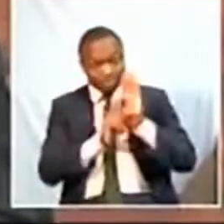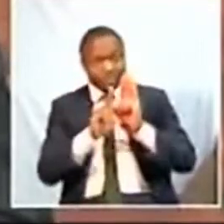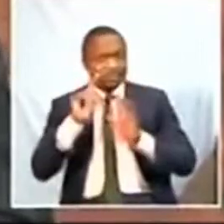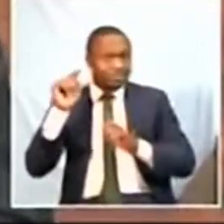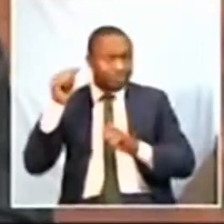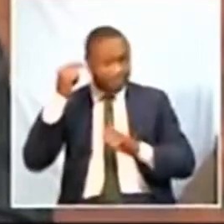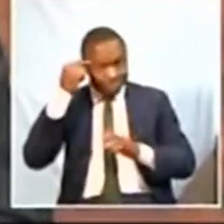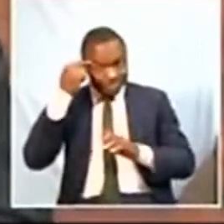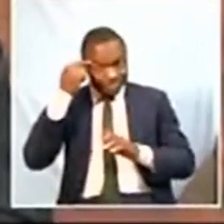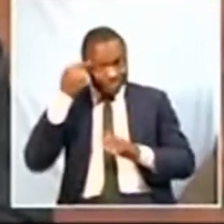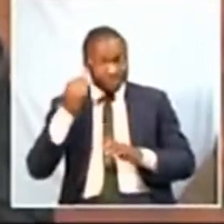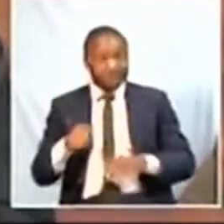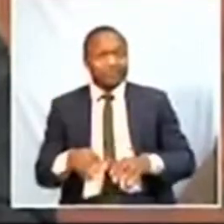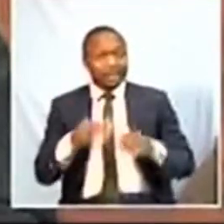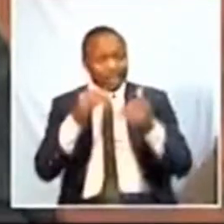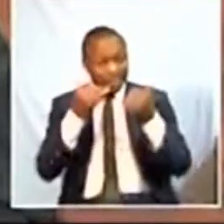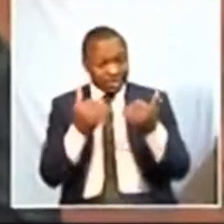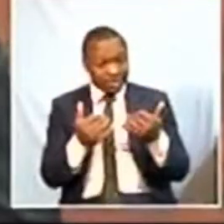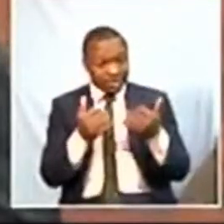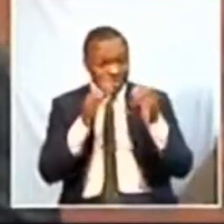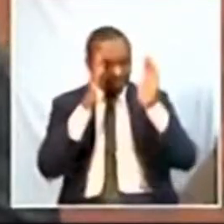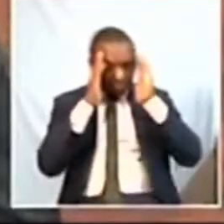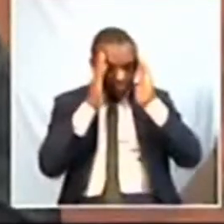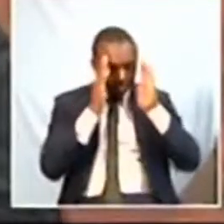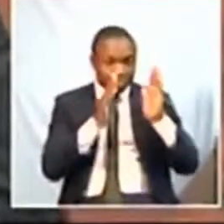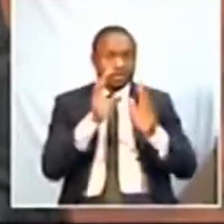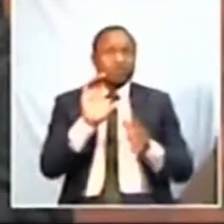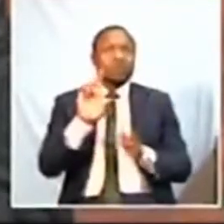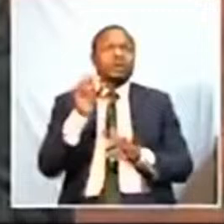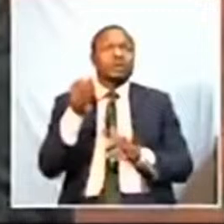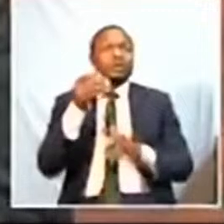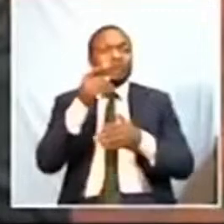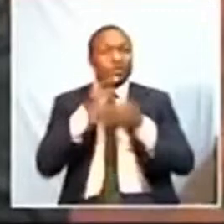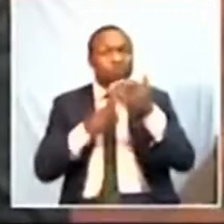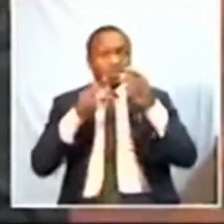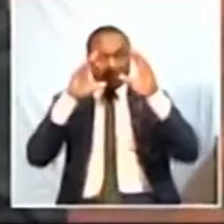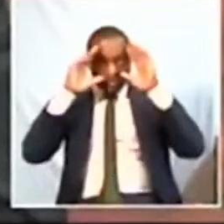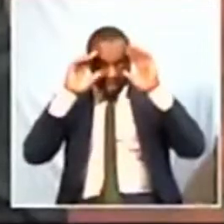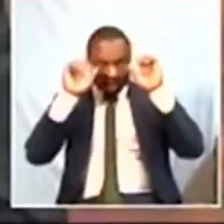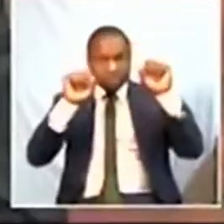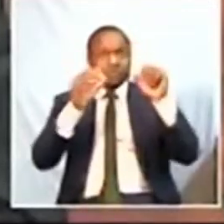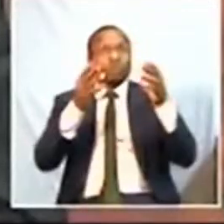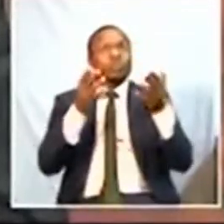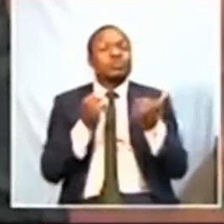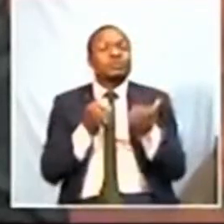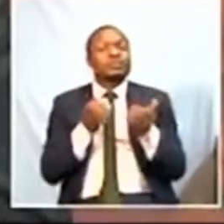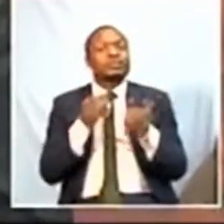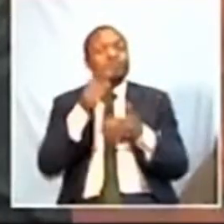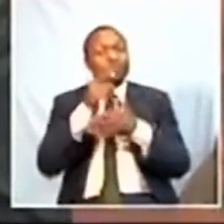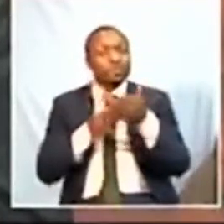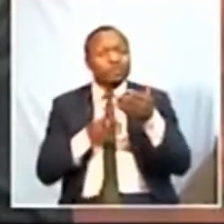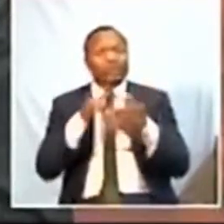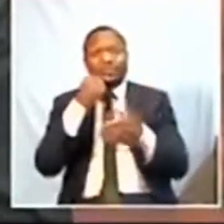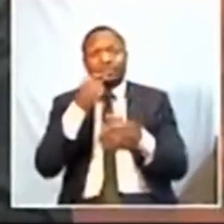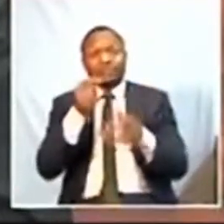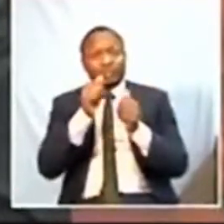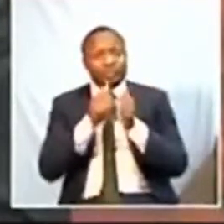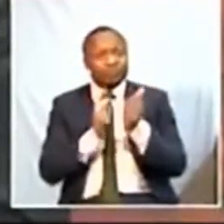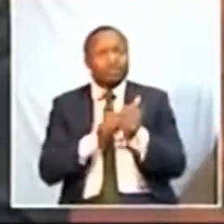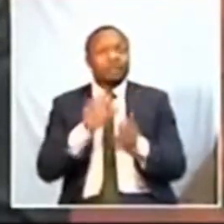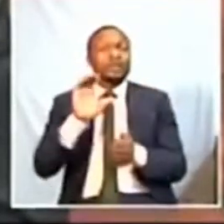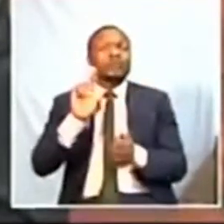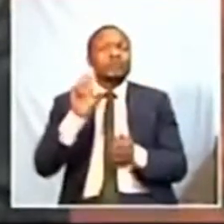day. Now we are dealing with CDF. What does the president want? Or what is he saying about